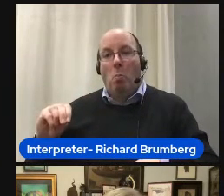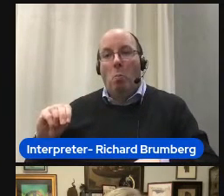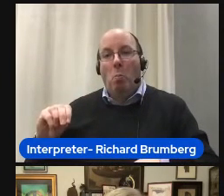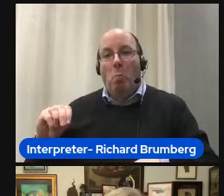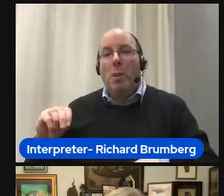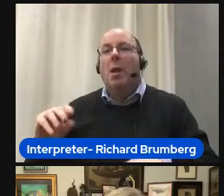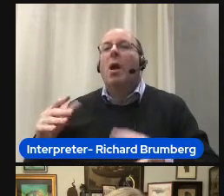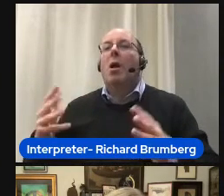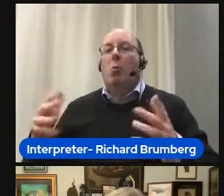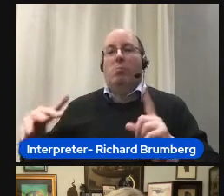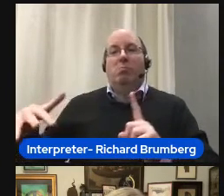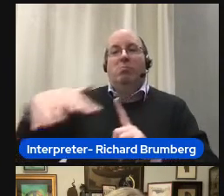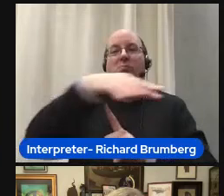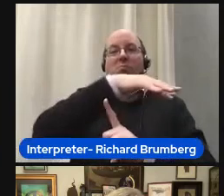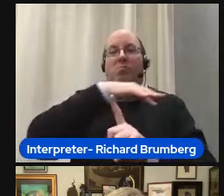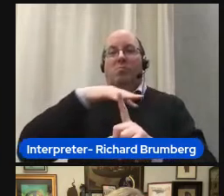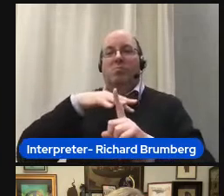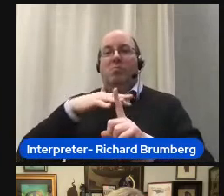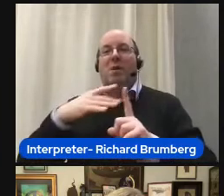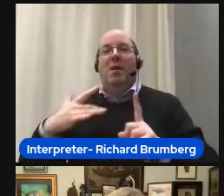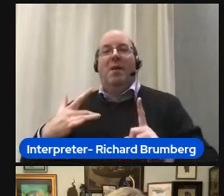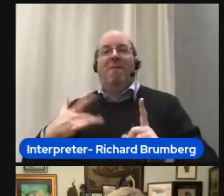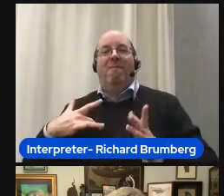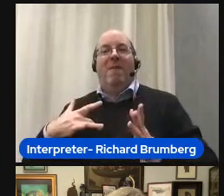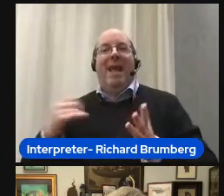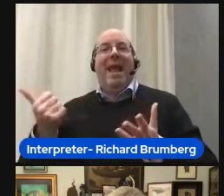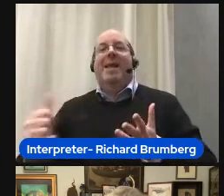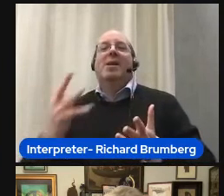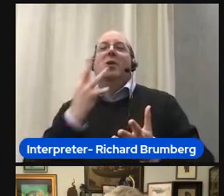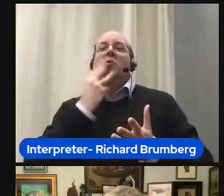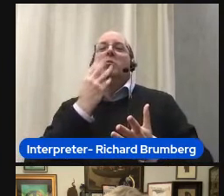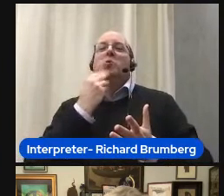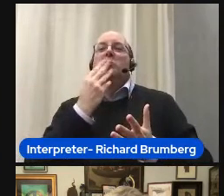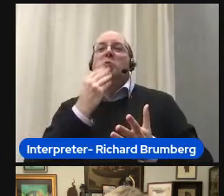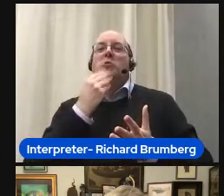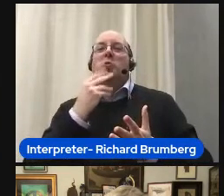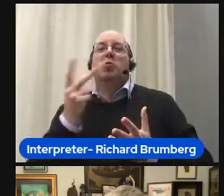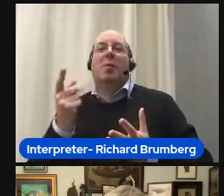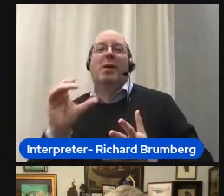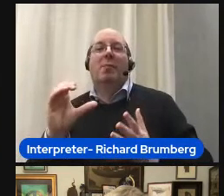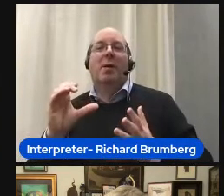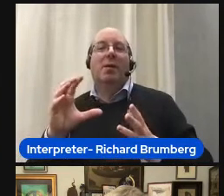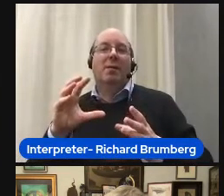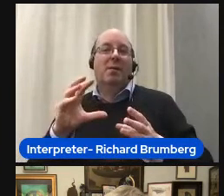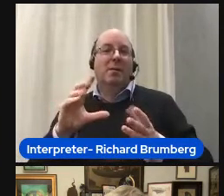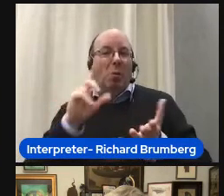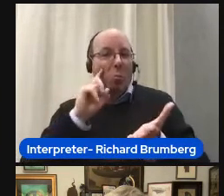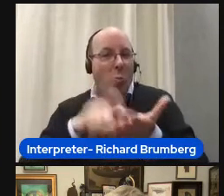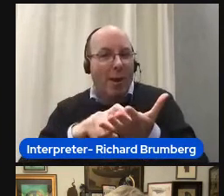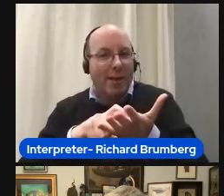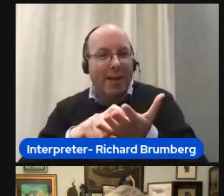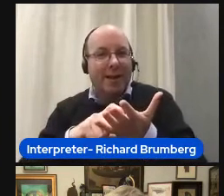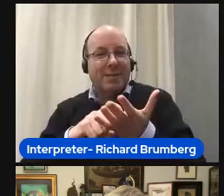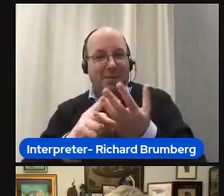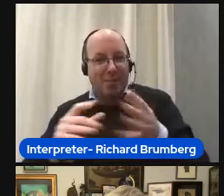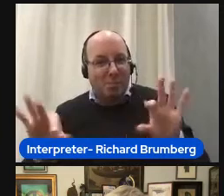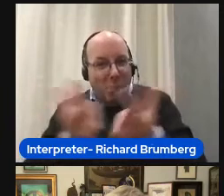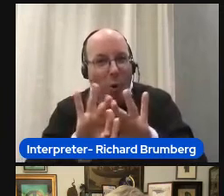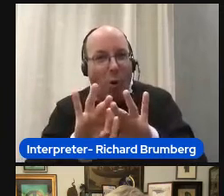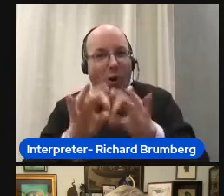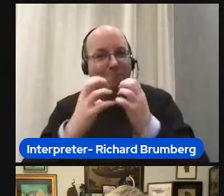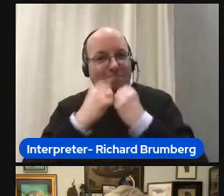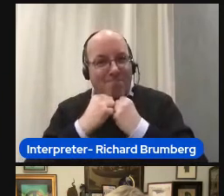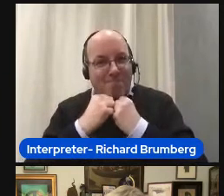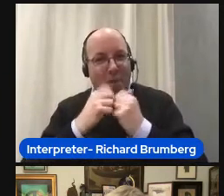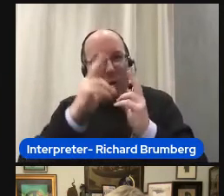of belonging here where all Jews of color are heard, seen, valued,